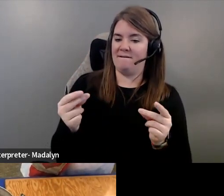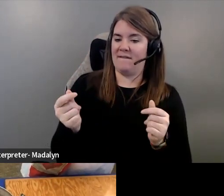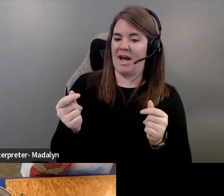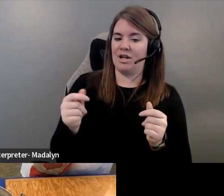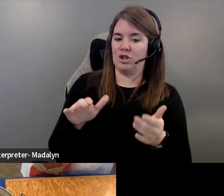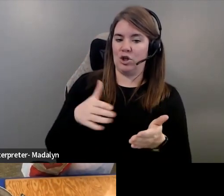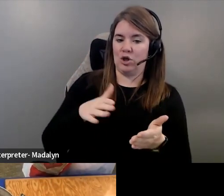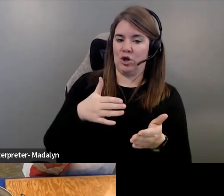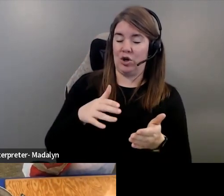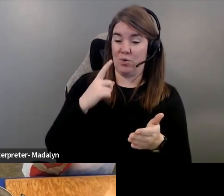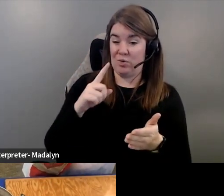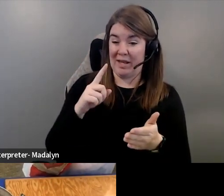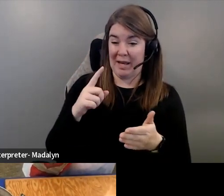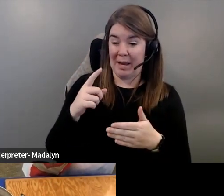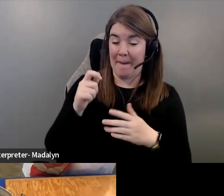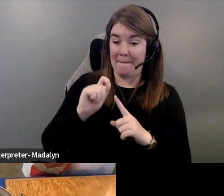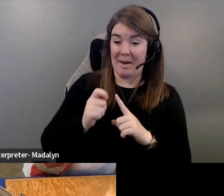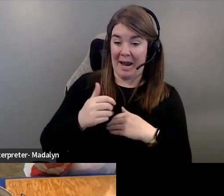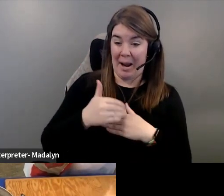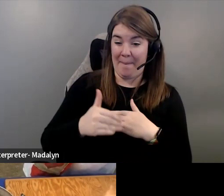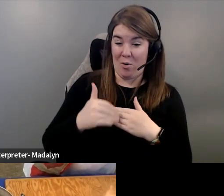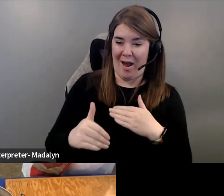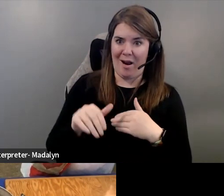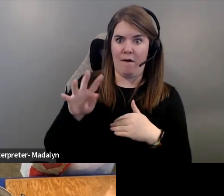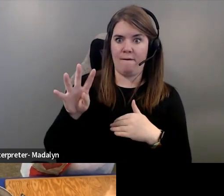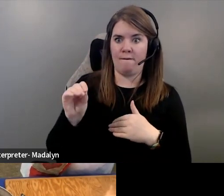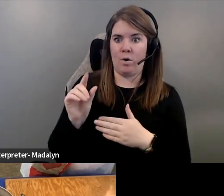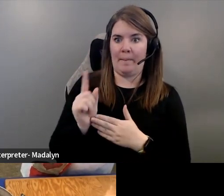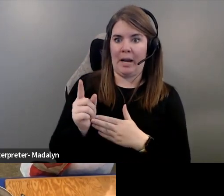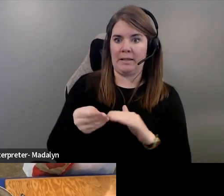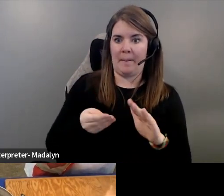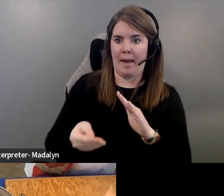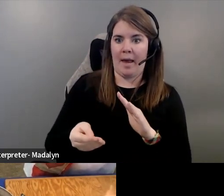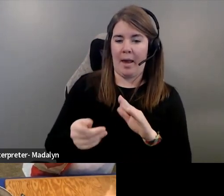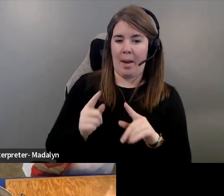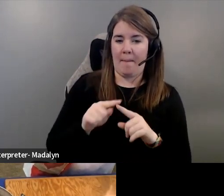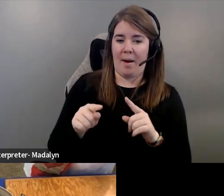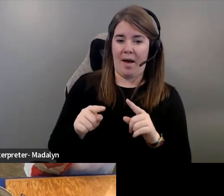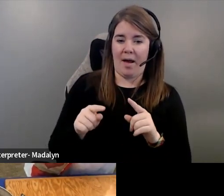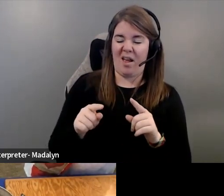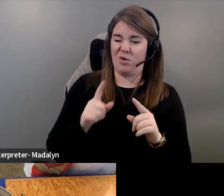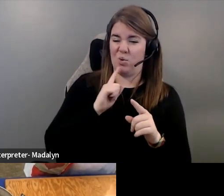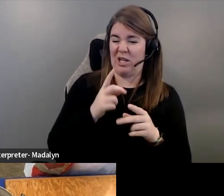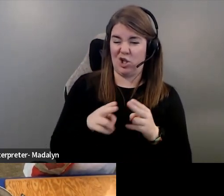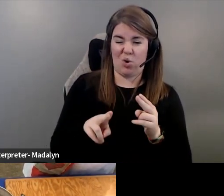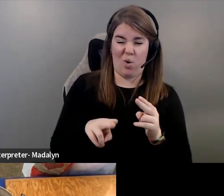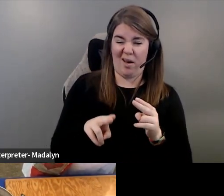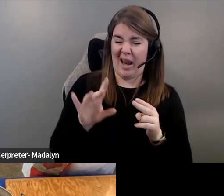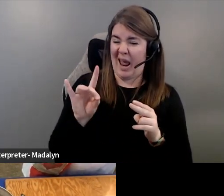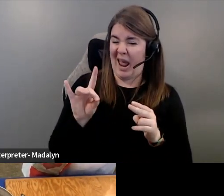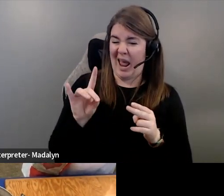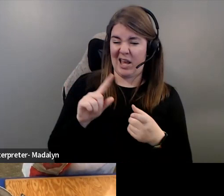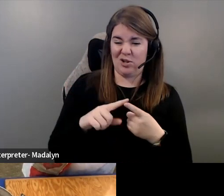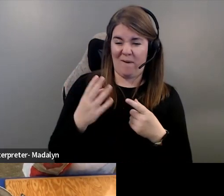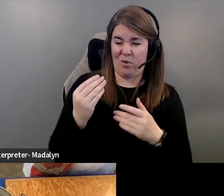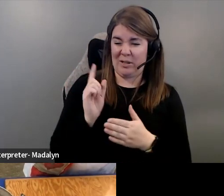that takes 40 minutes to an hour in the oven. And a muffin takes 13 minutes. A mini muffin takes 8. So it's faster